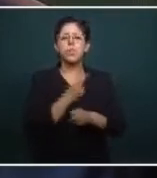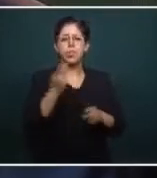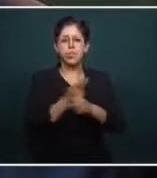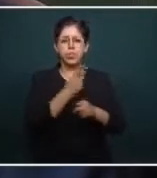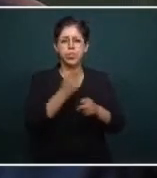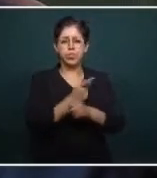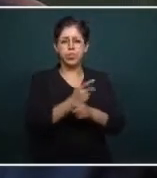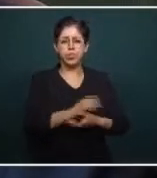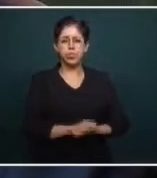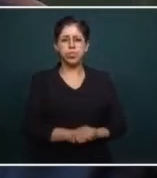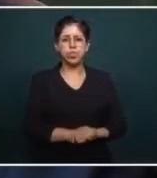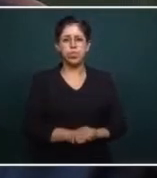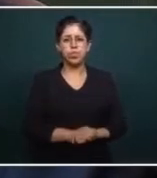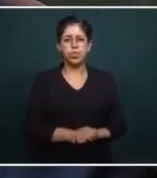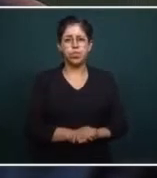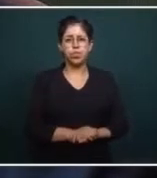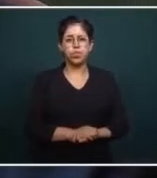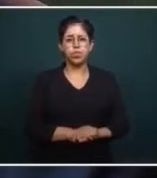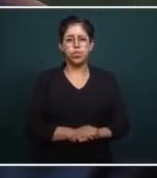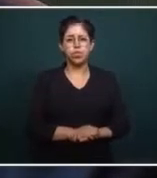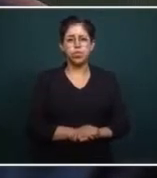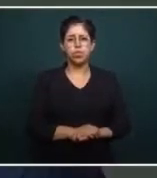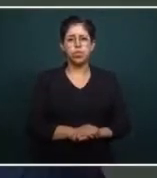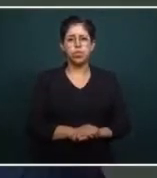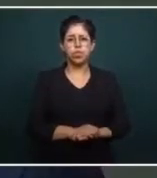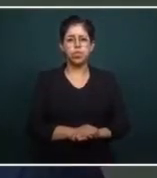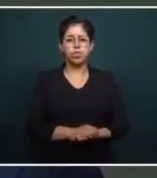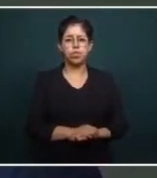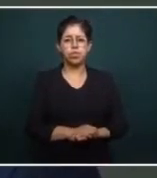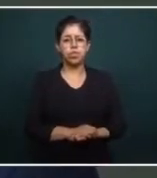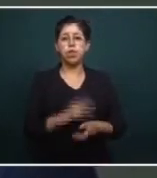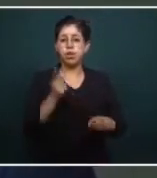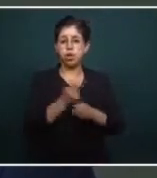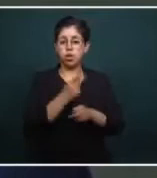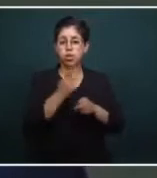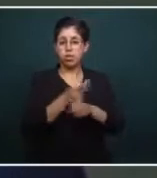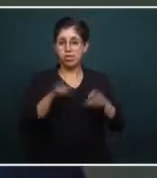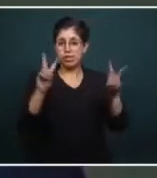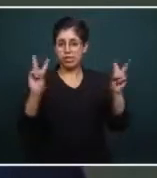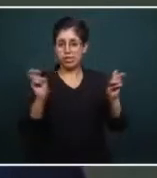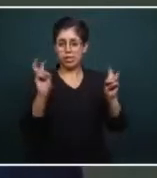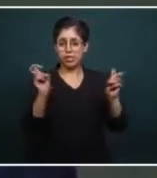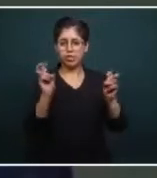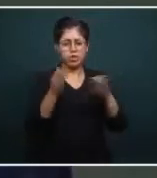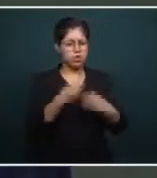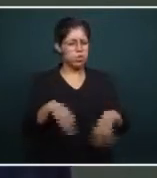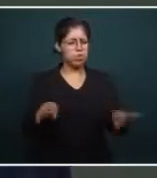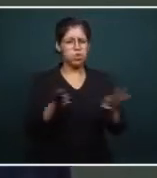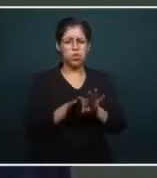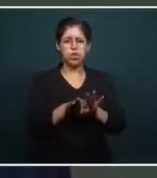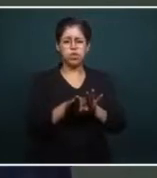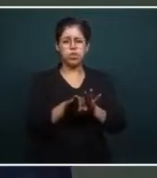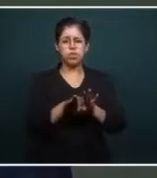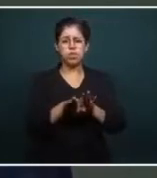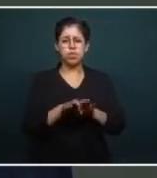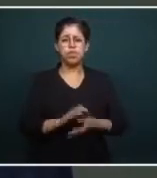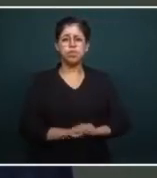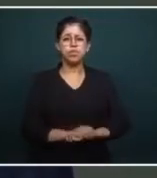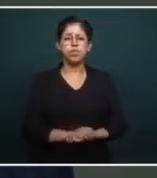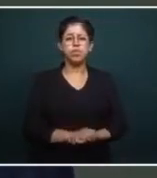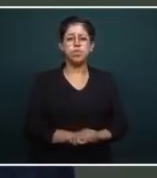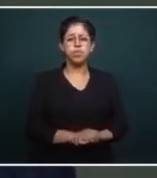is happening en este tema que tanto le in this importa, matter that is a los so ciudadanos. important to the